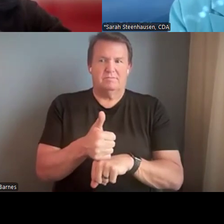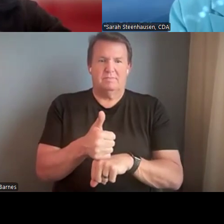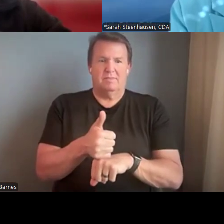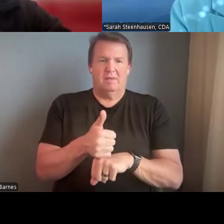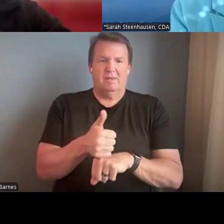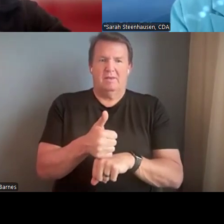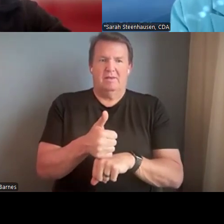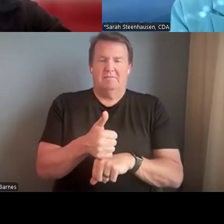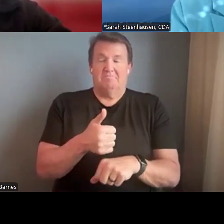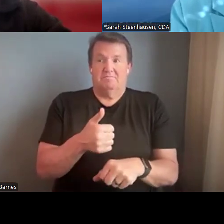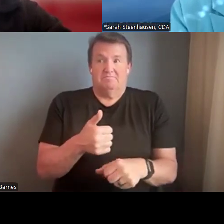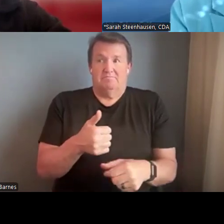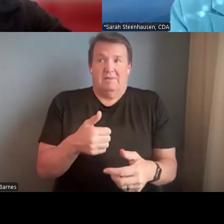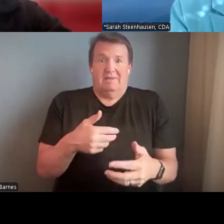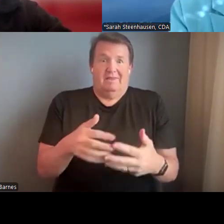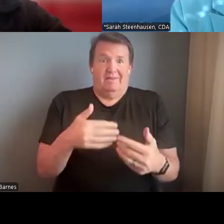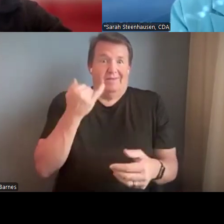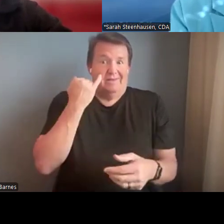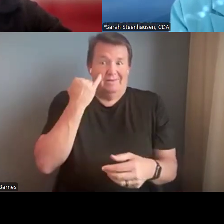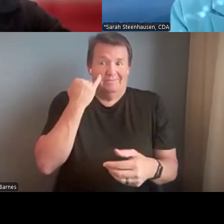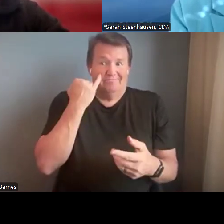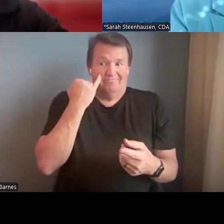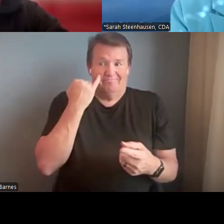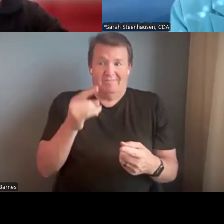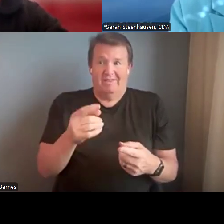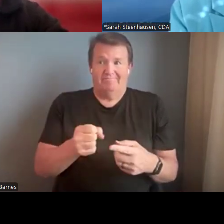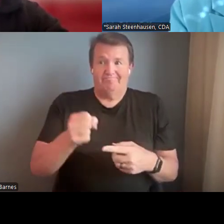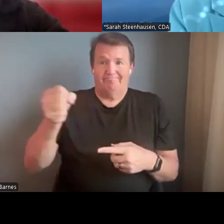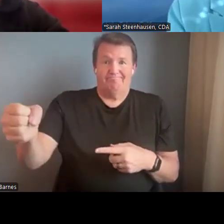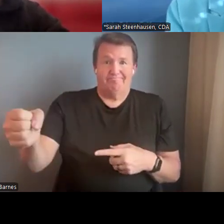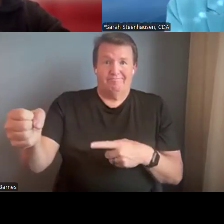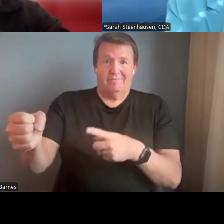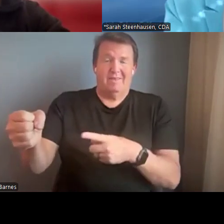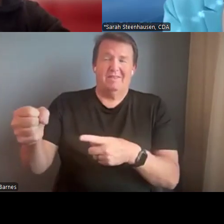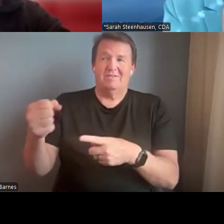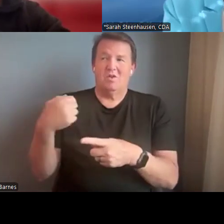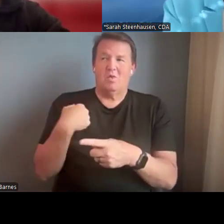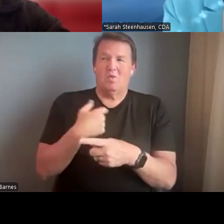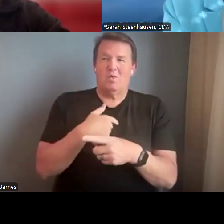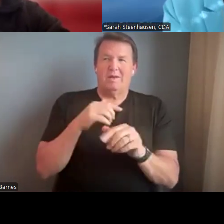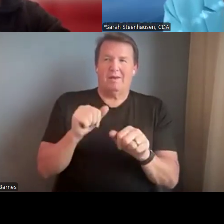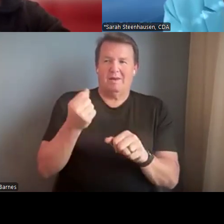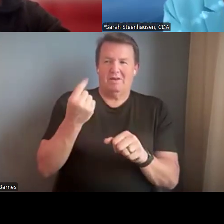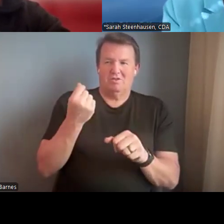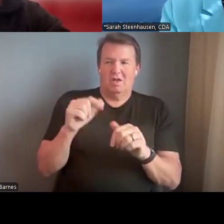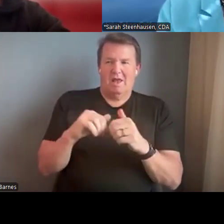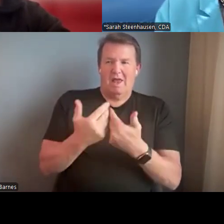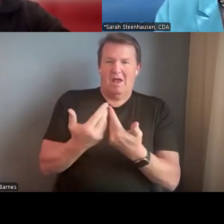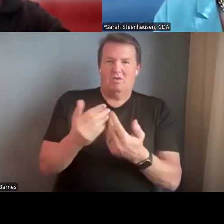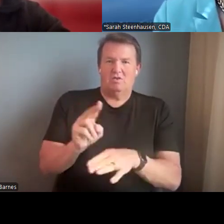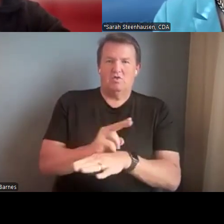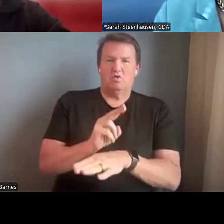when displaced. And so we're hoping to kind of also identify those and build on those and make recommendations for how to sort of use